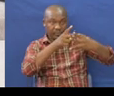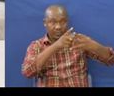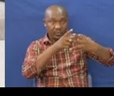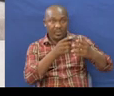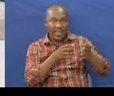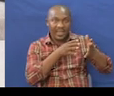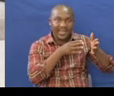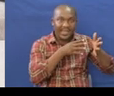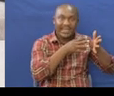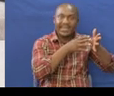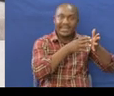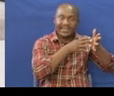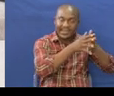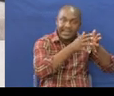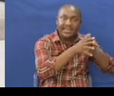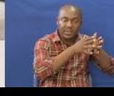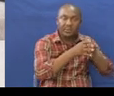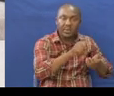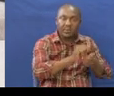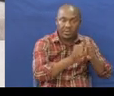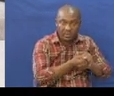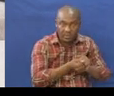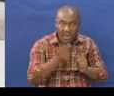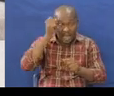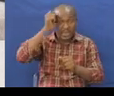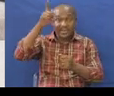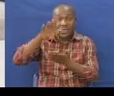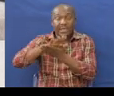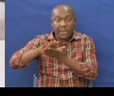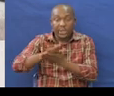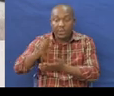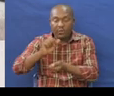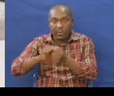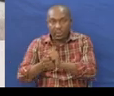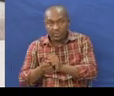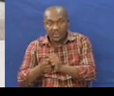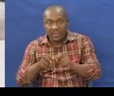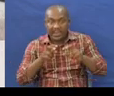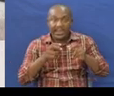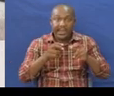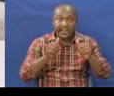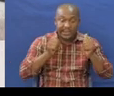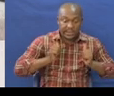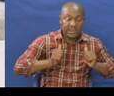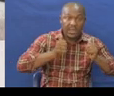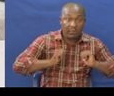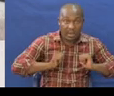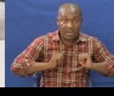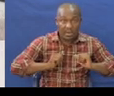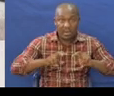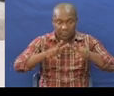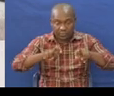statement of the problem, understanding the origin and nature of the problem, surveying the available literature, and rephrasing the problem